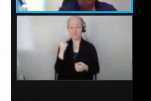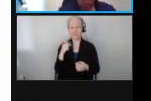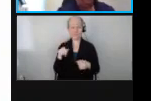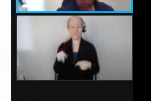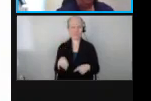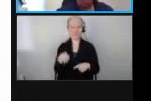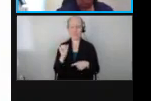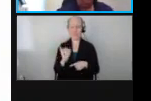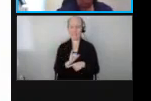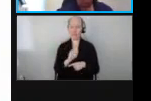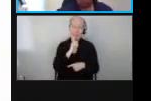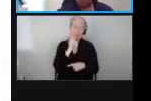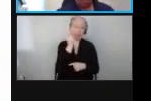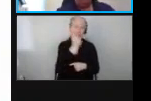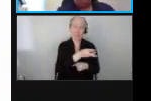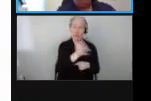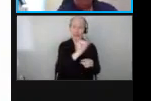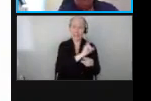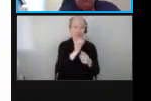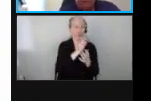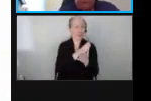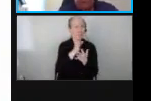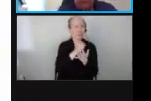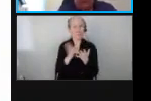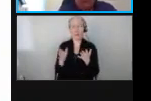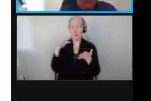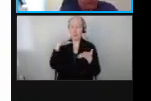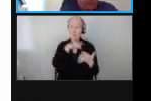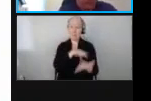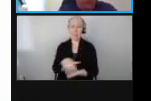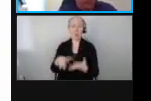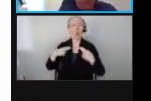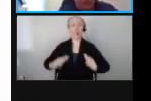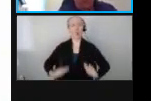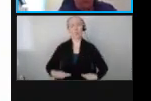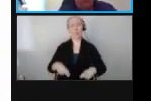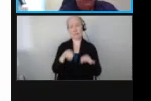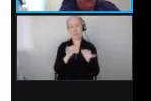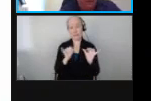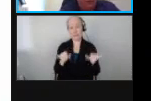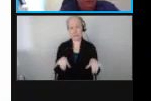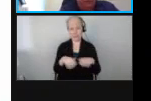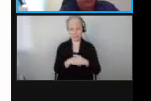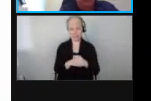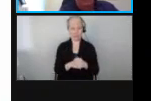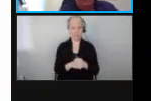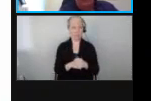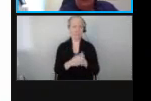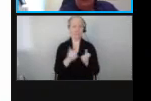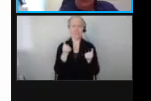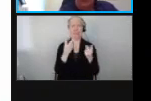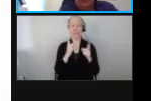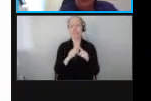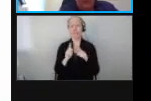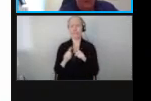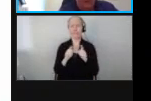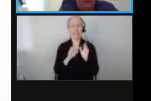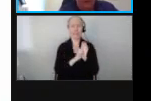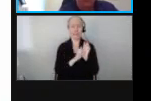multiple industries, are replete with examinations of human systems with examples of human systems integration